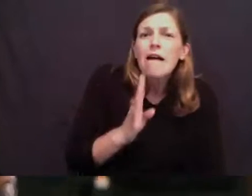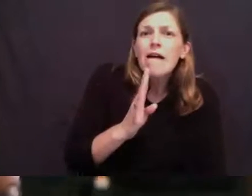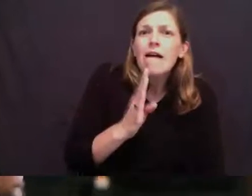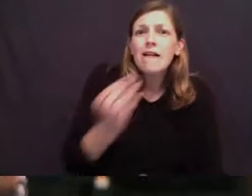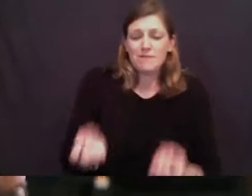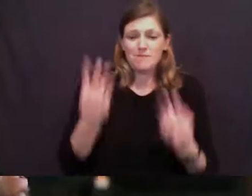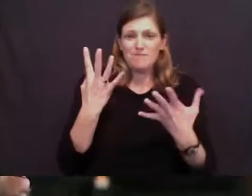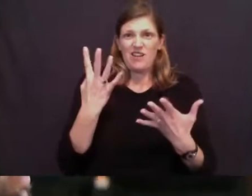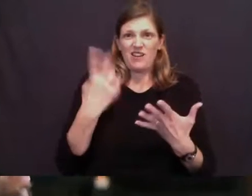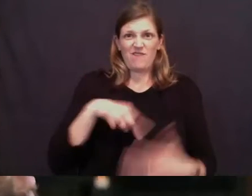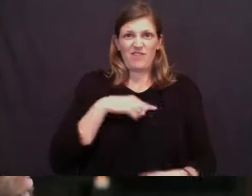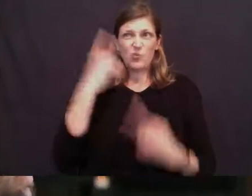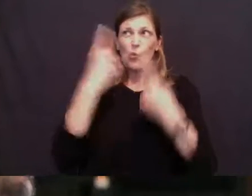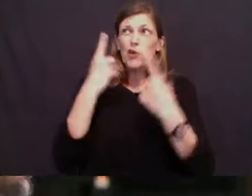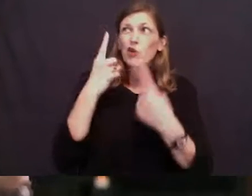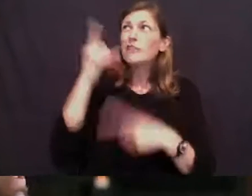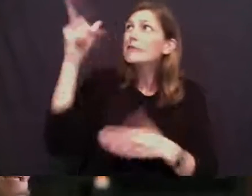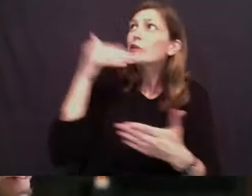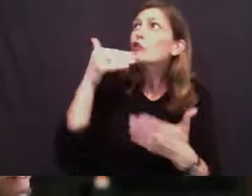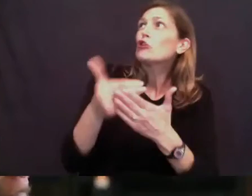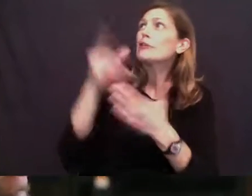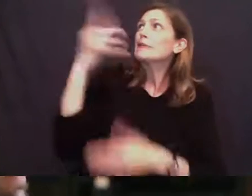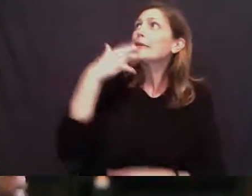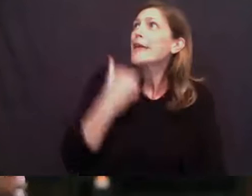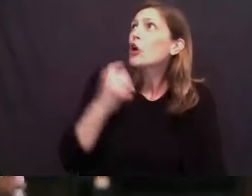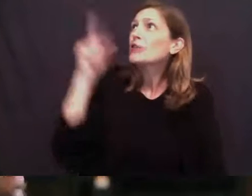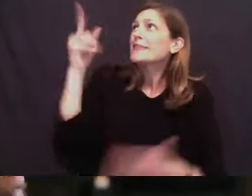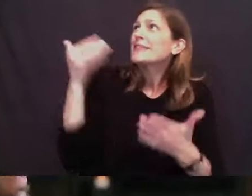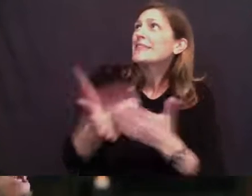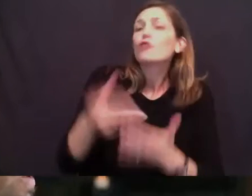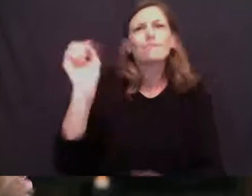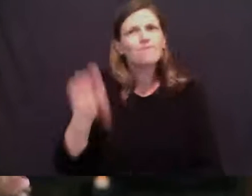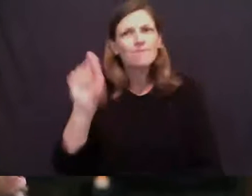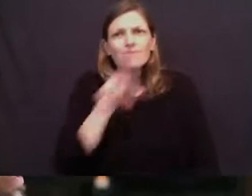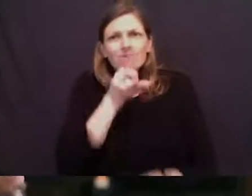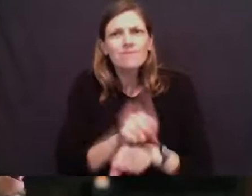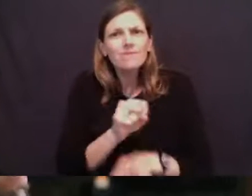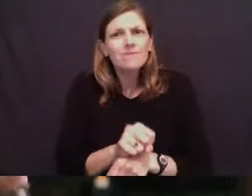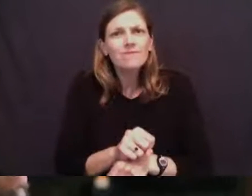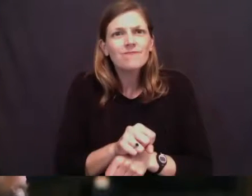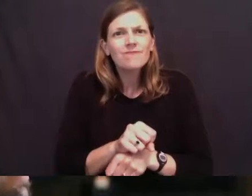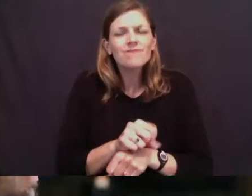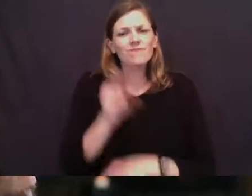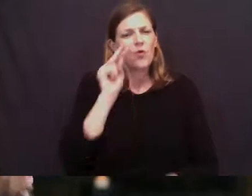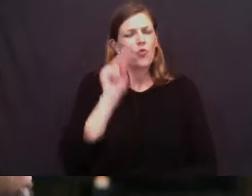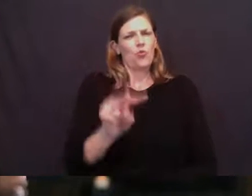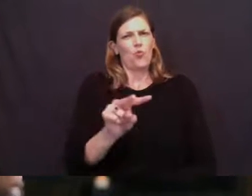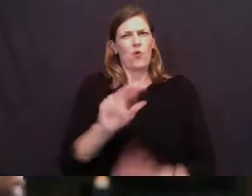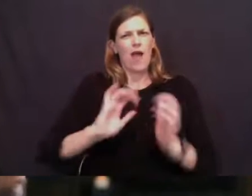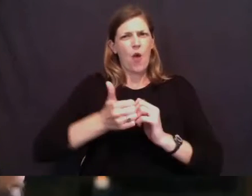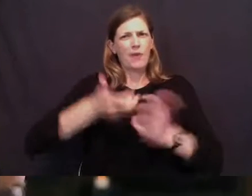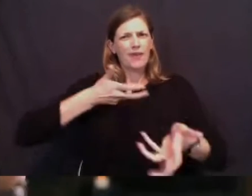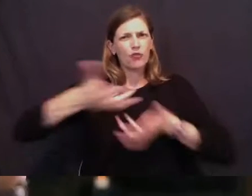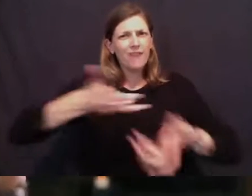God's even good, if he cares, if he's near. He is. Look at how he interacted. He didn't rebuke them in